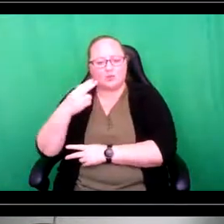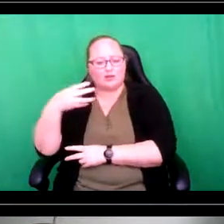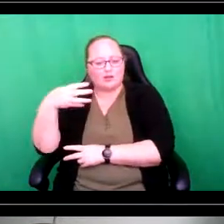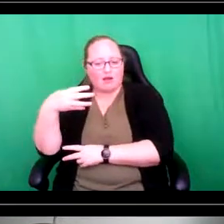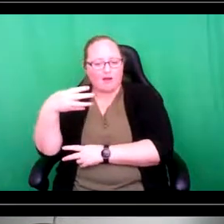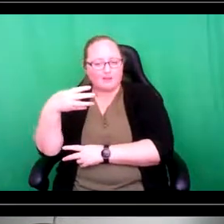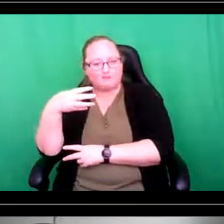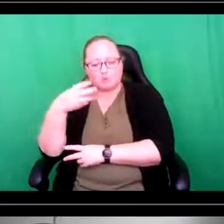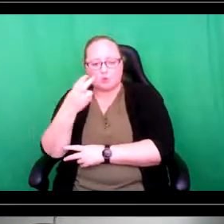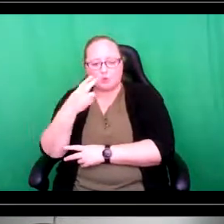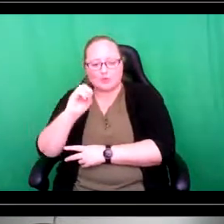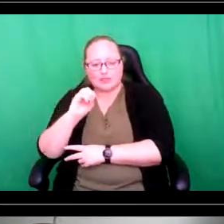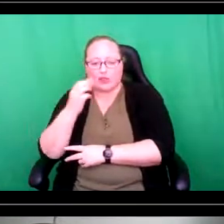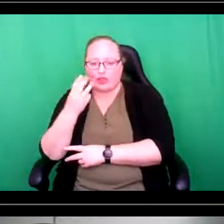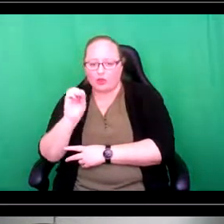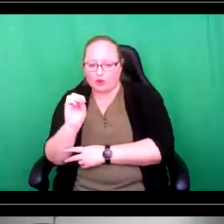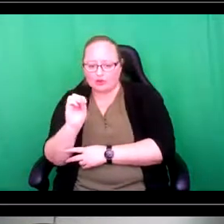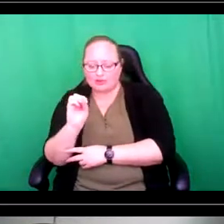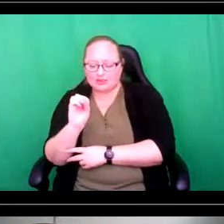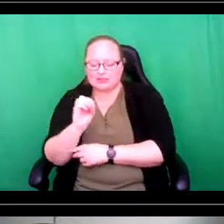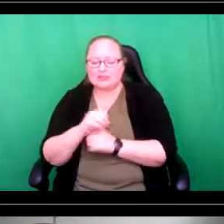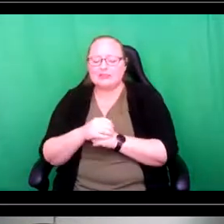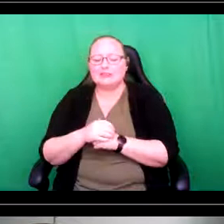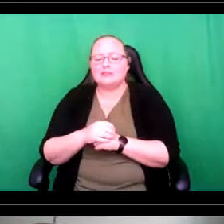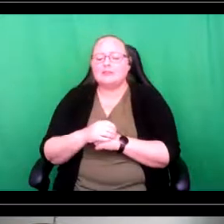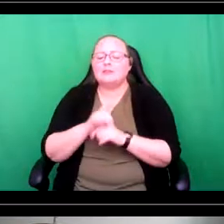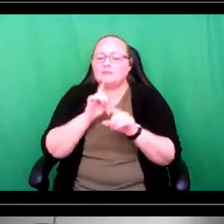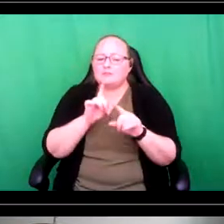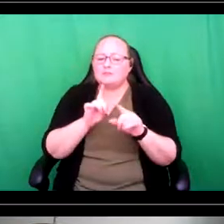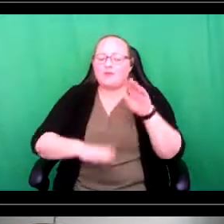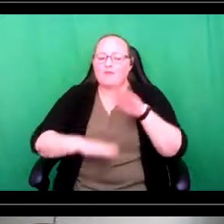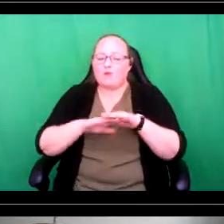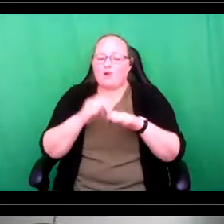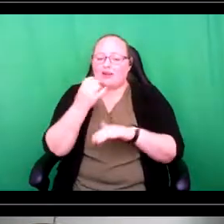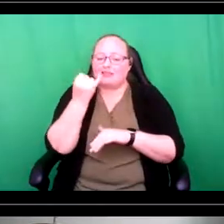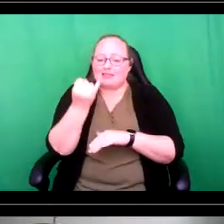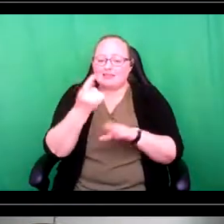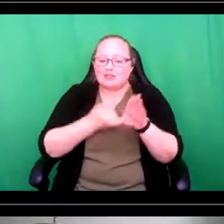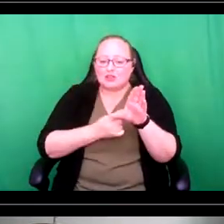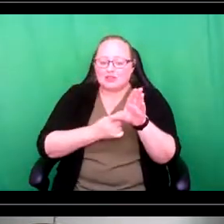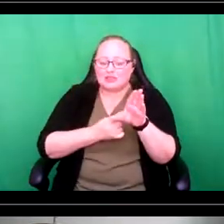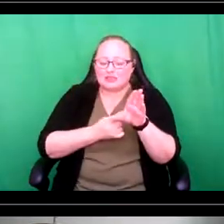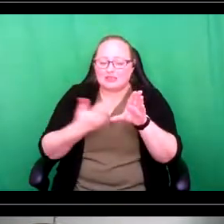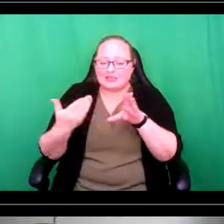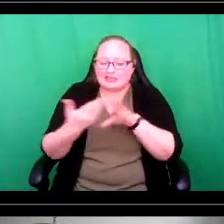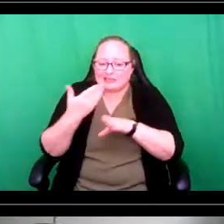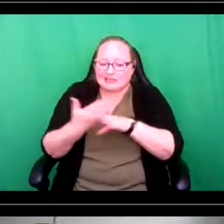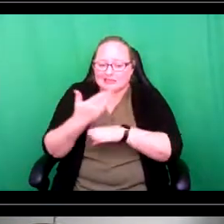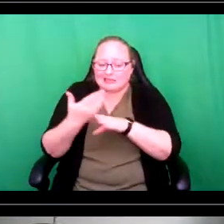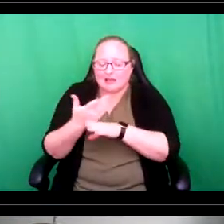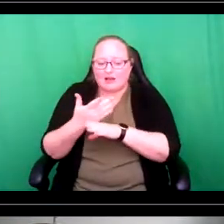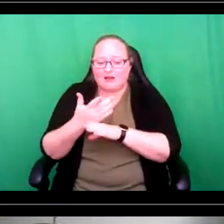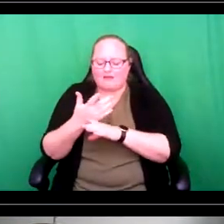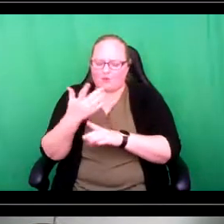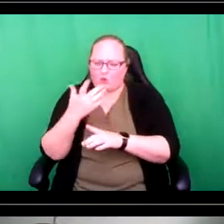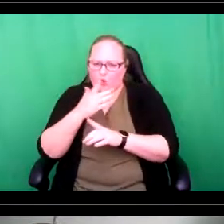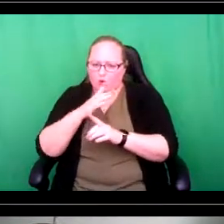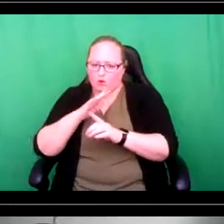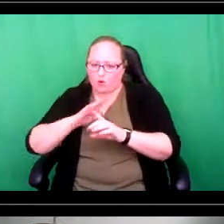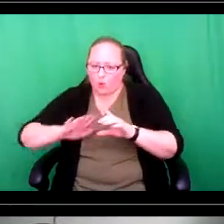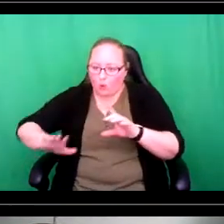2030. However, we won't be working for the full 6 years in all areas. There's some that the